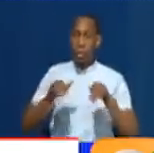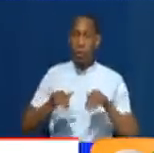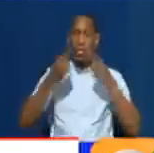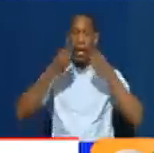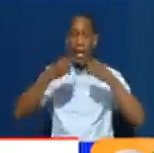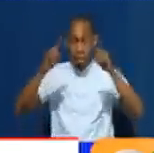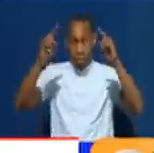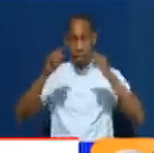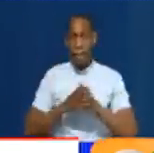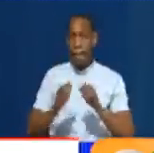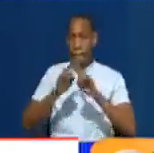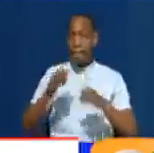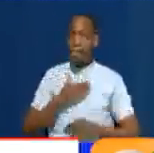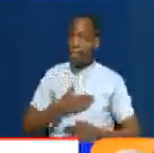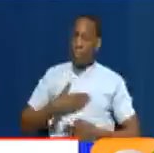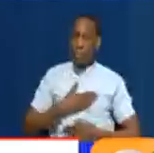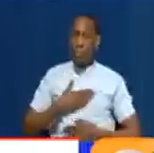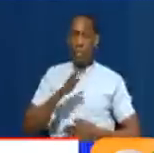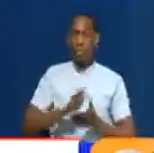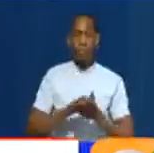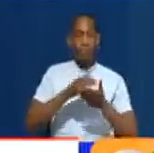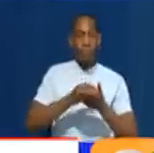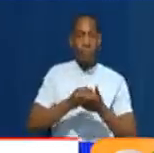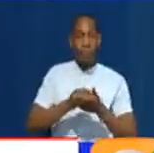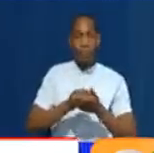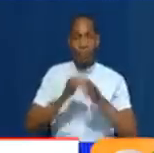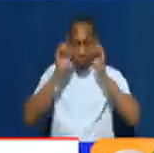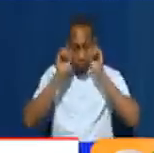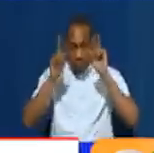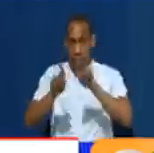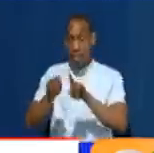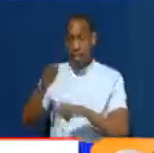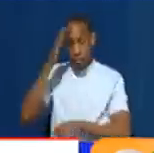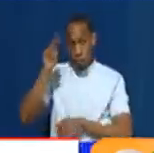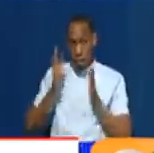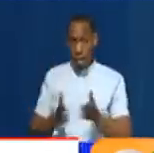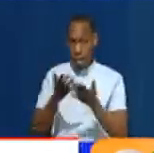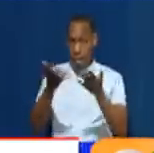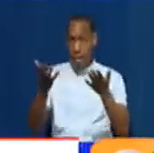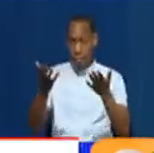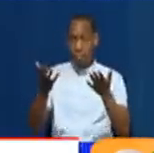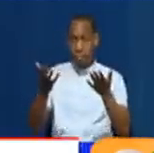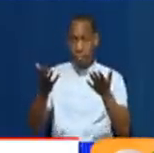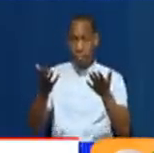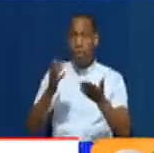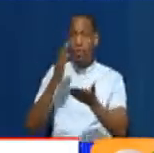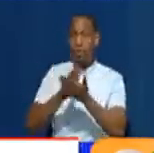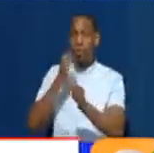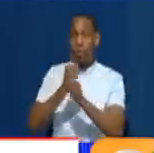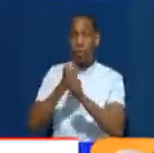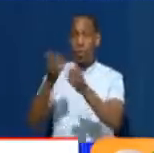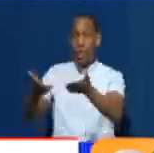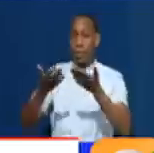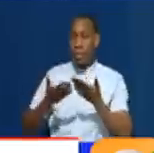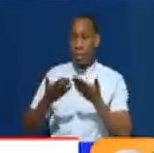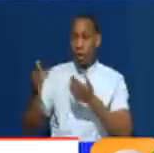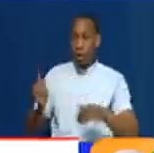announcement but please be upbeat know that kenyans did give us the